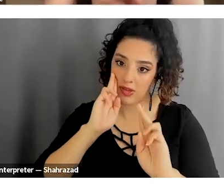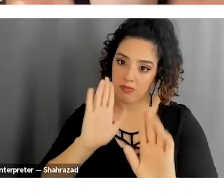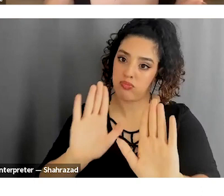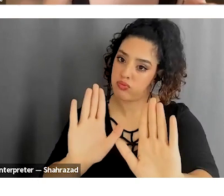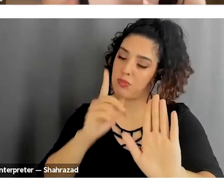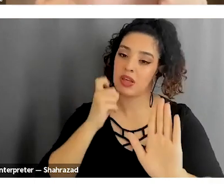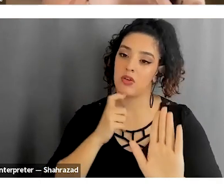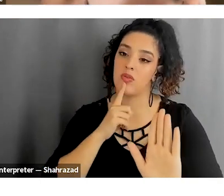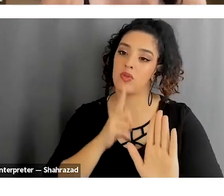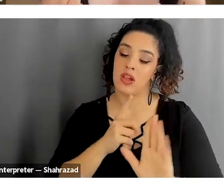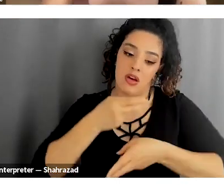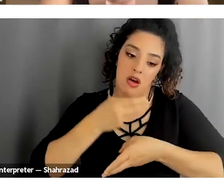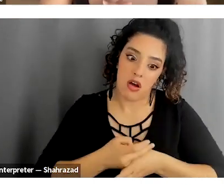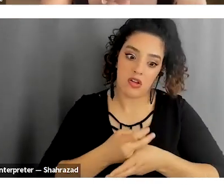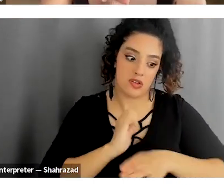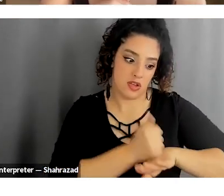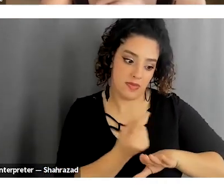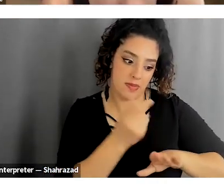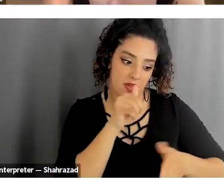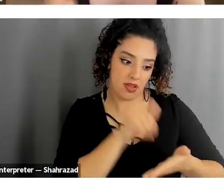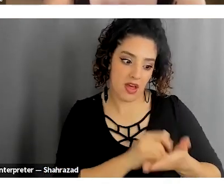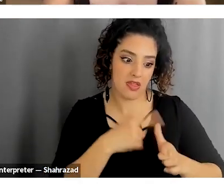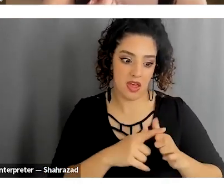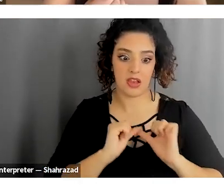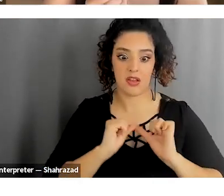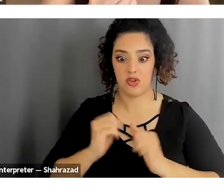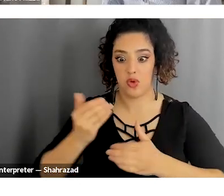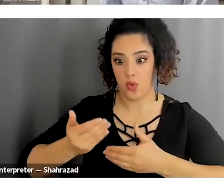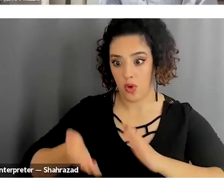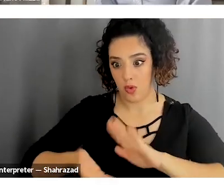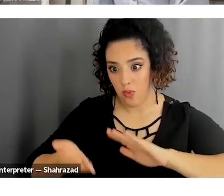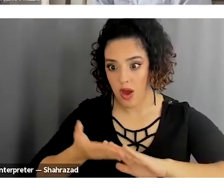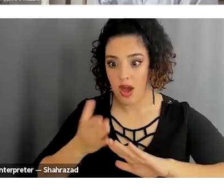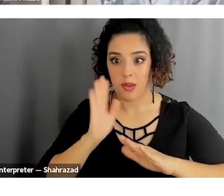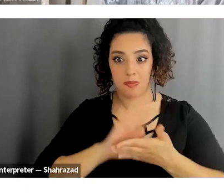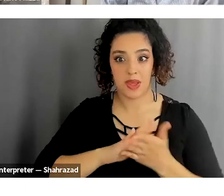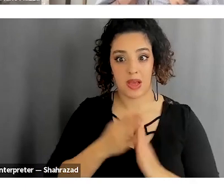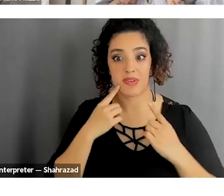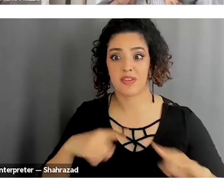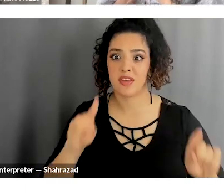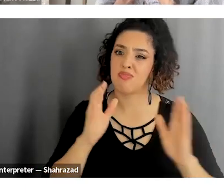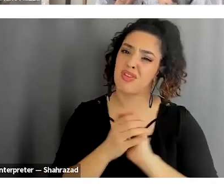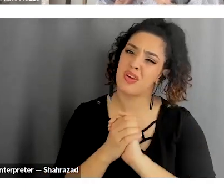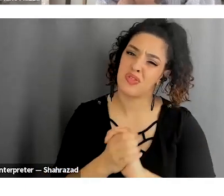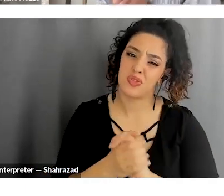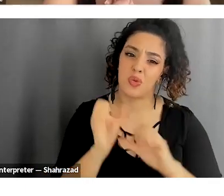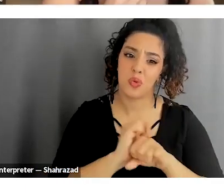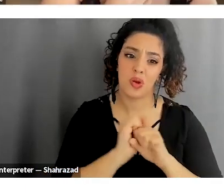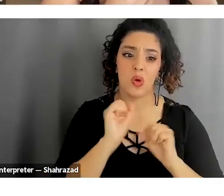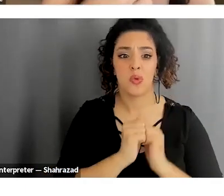something like this and to run it and be successful with it. Congratulations on working with Mara Huffman, you know, on She's the